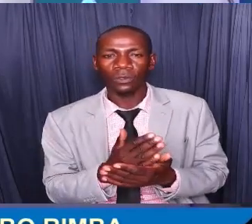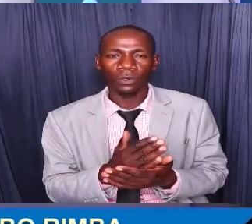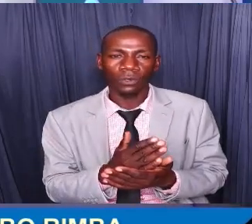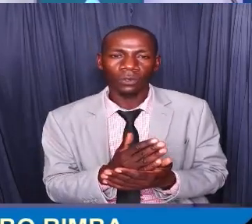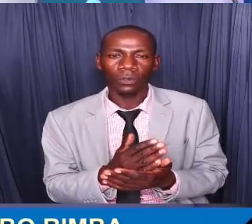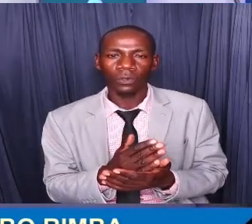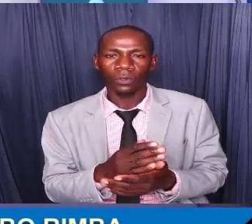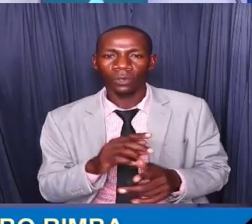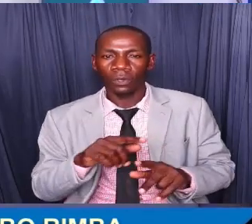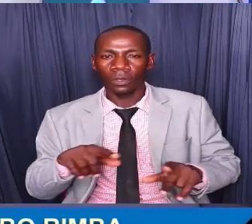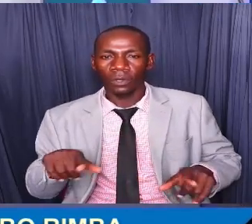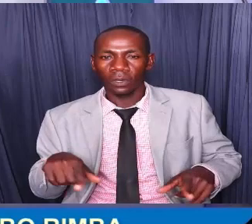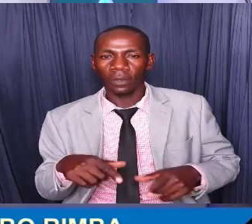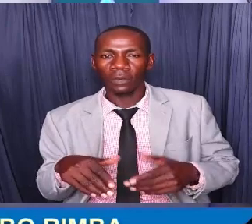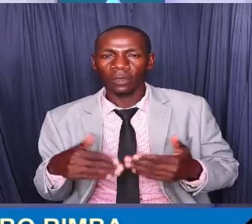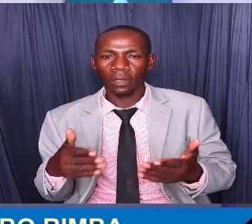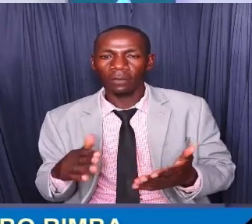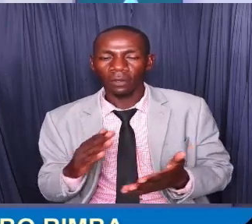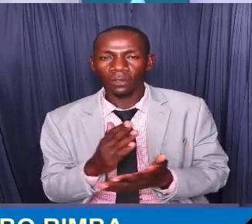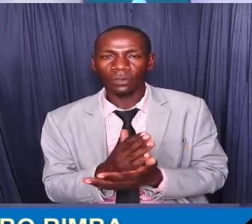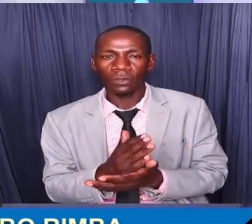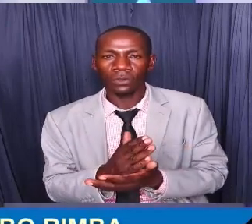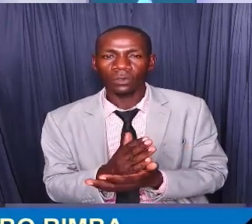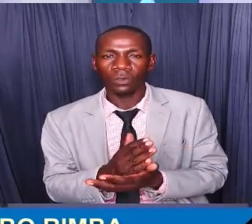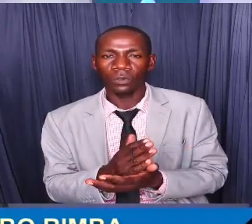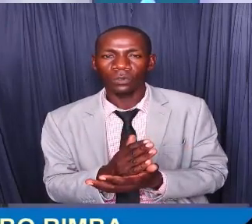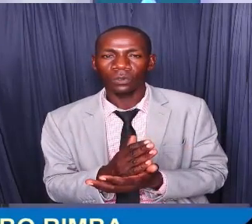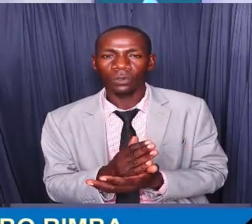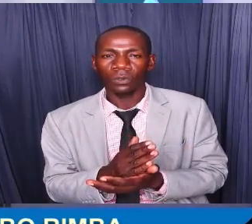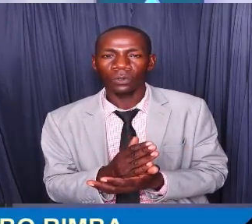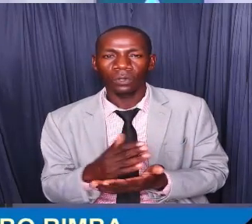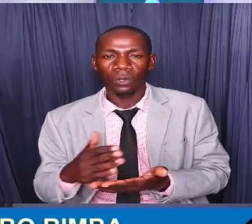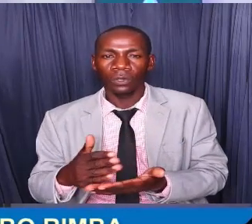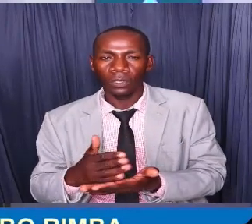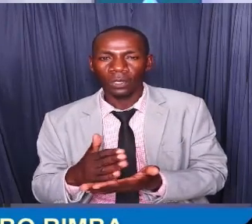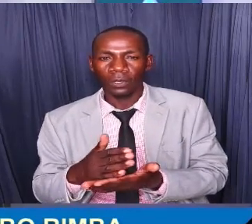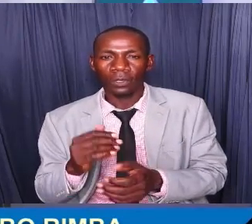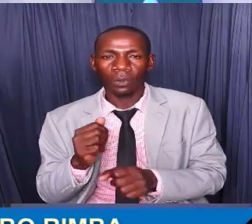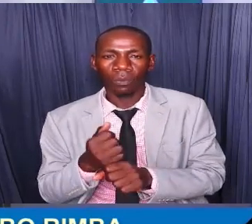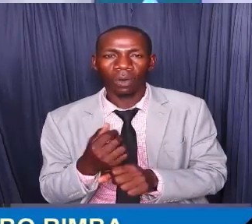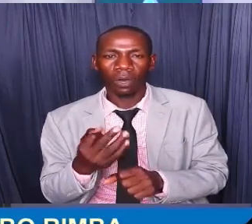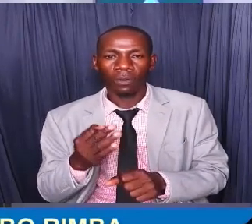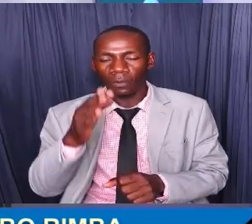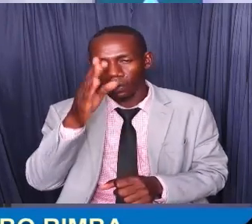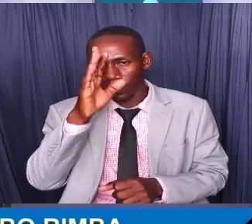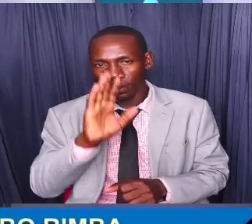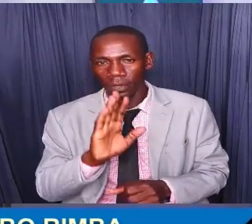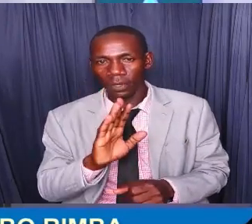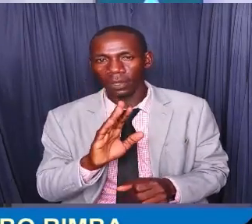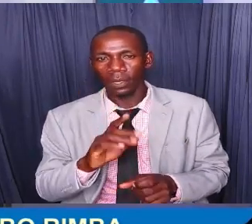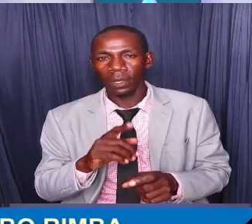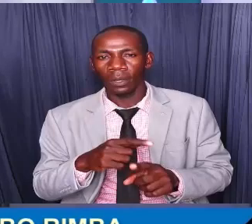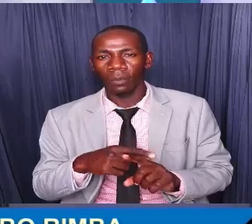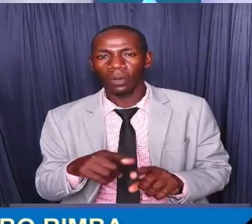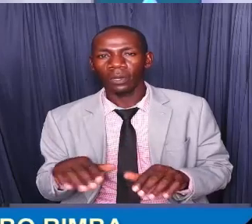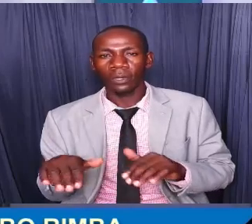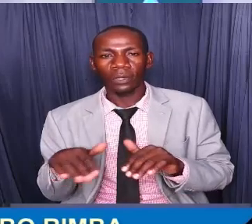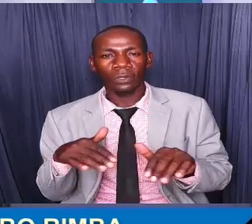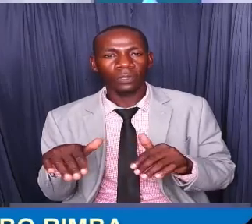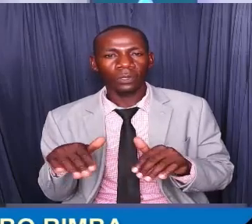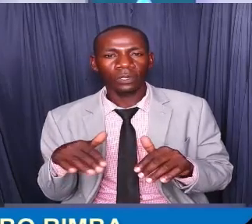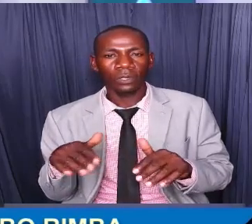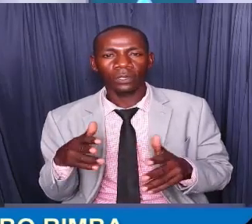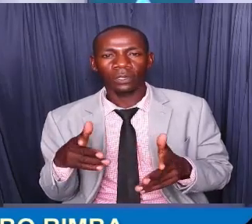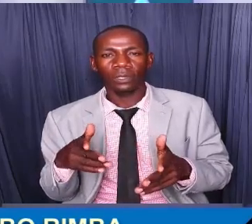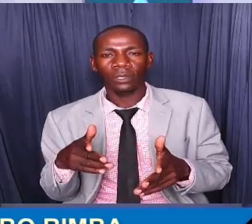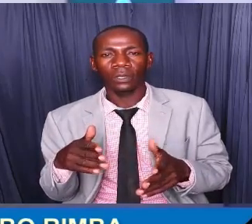tithe indeed. It's the drilling of the well you've given. You have done God's work, yes. But the